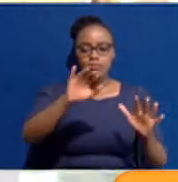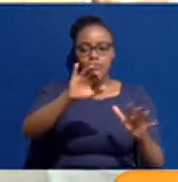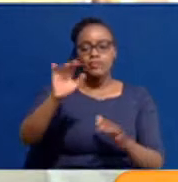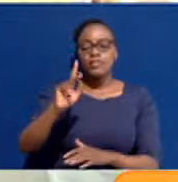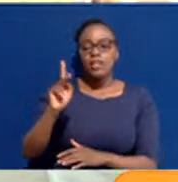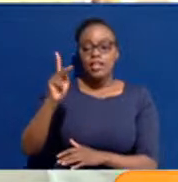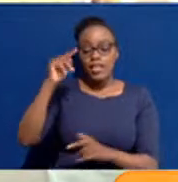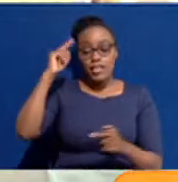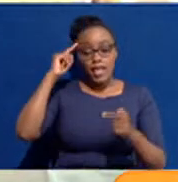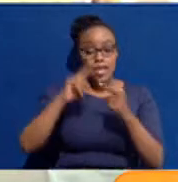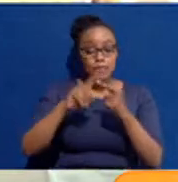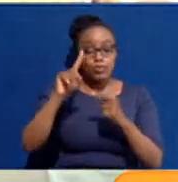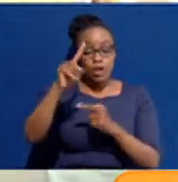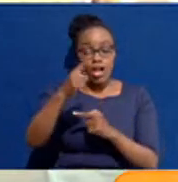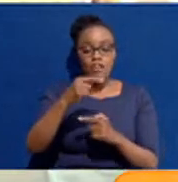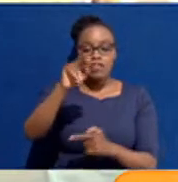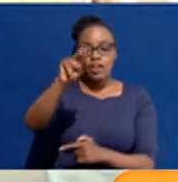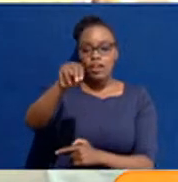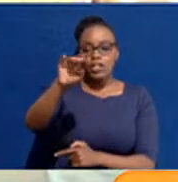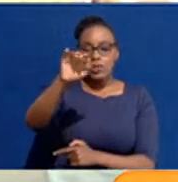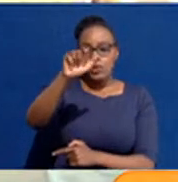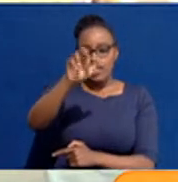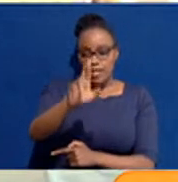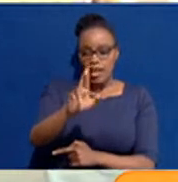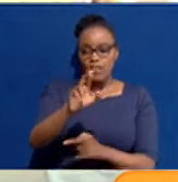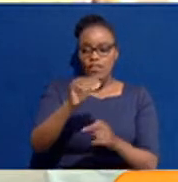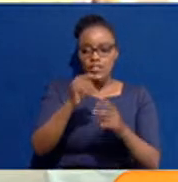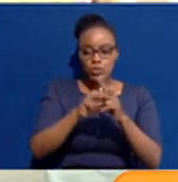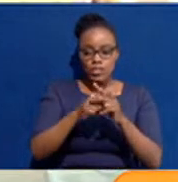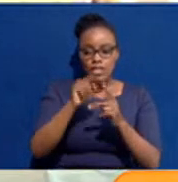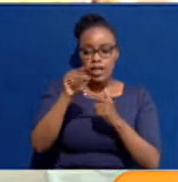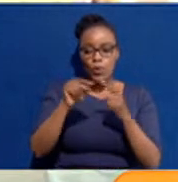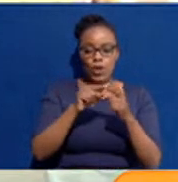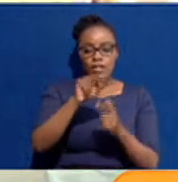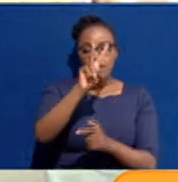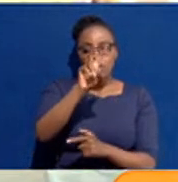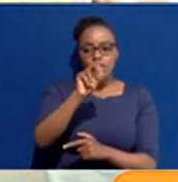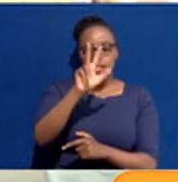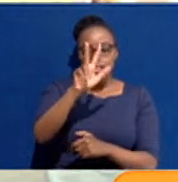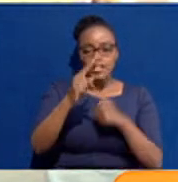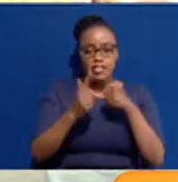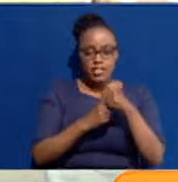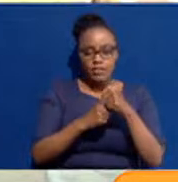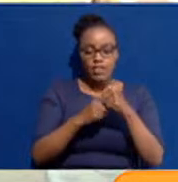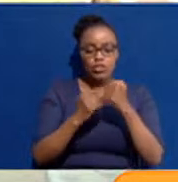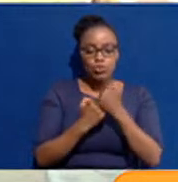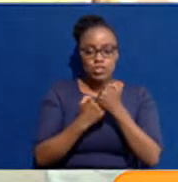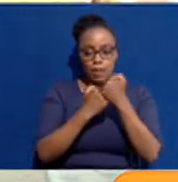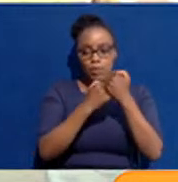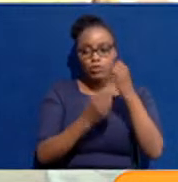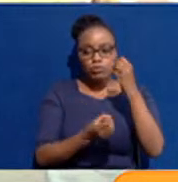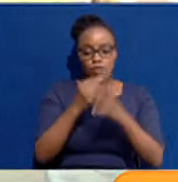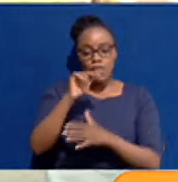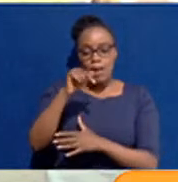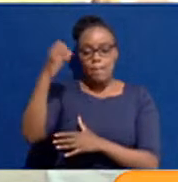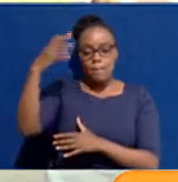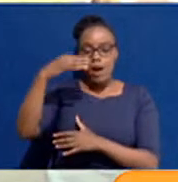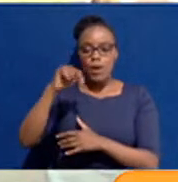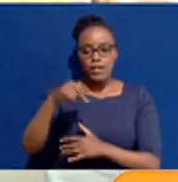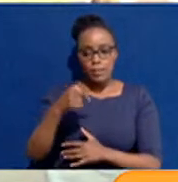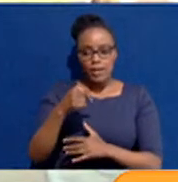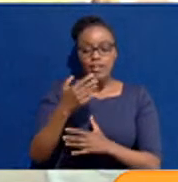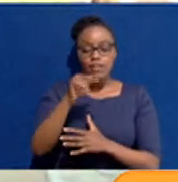Kenya aims to have its first nuclear power plant up and running by the year 2036 to cater for growing power demand in the